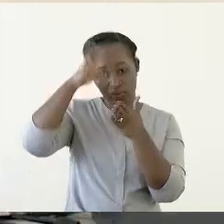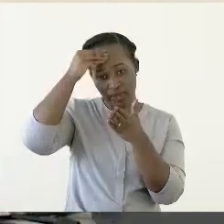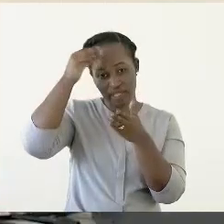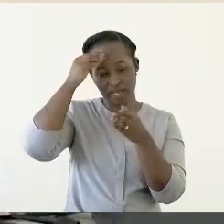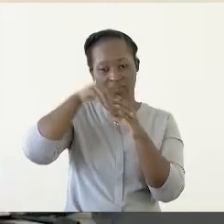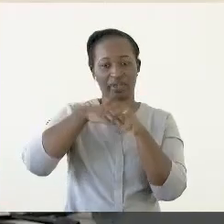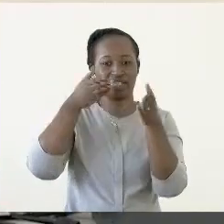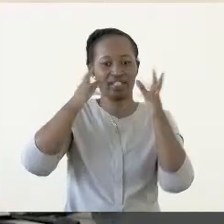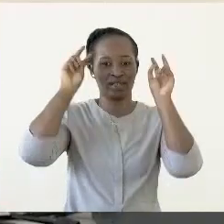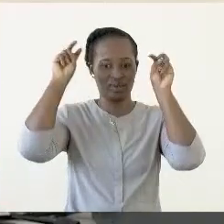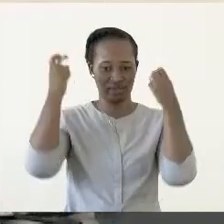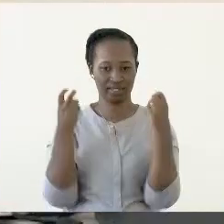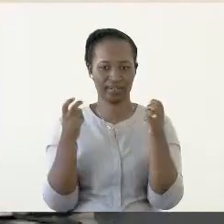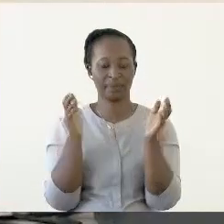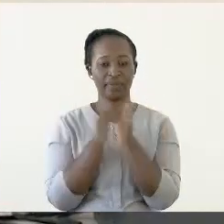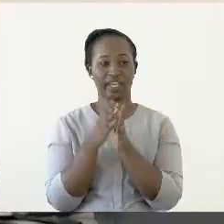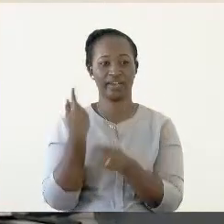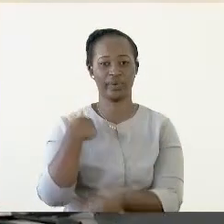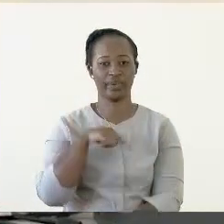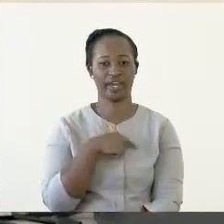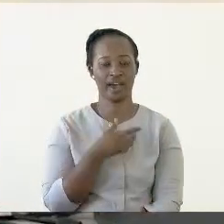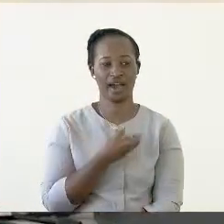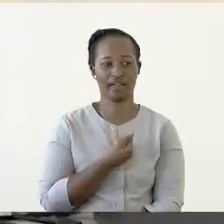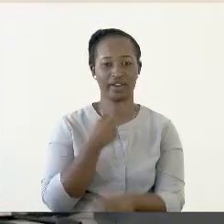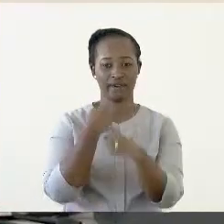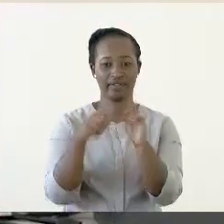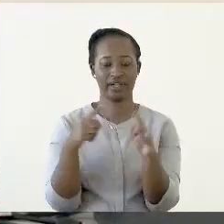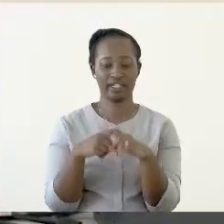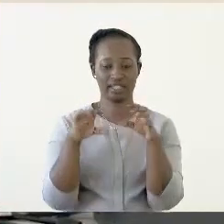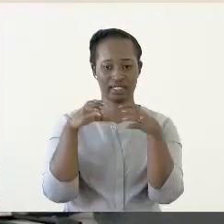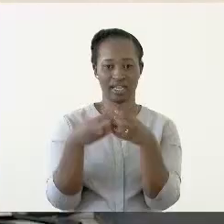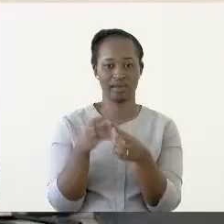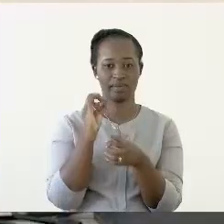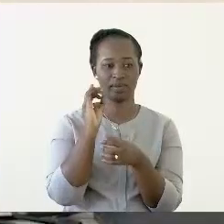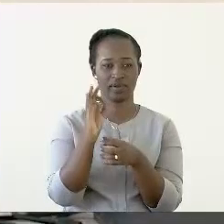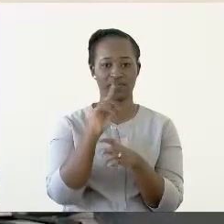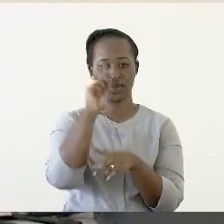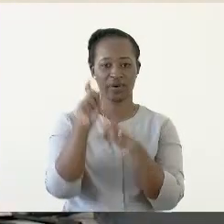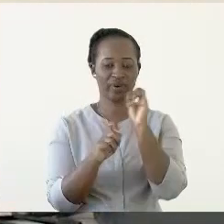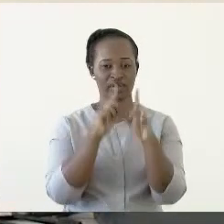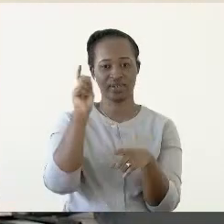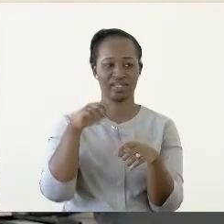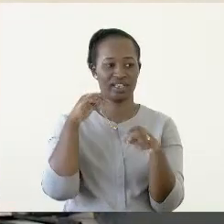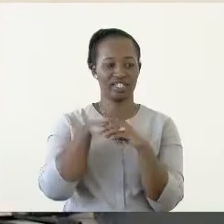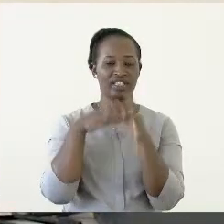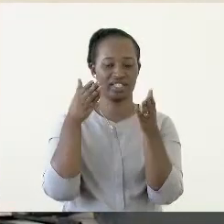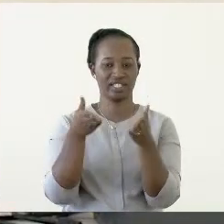unit. And we have various types of questions in this